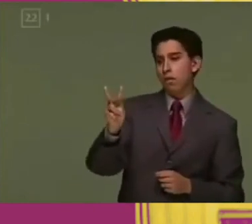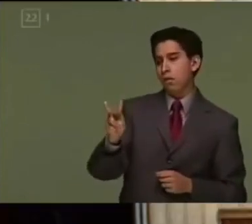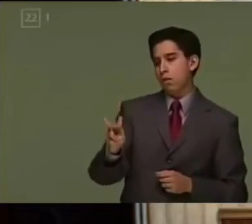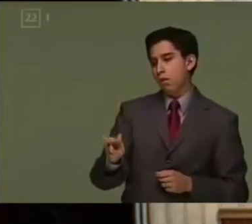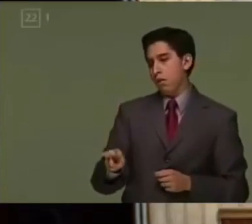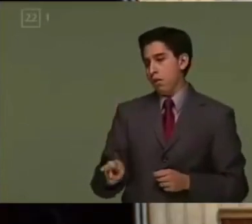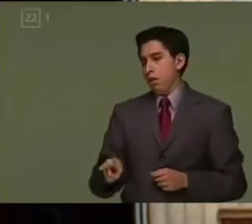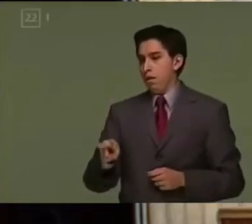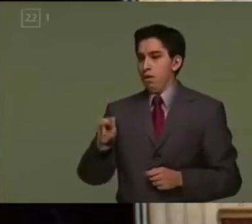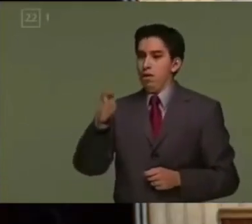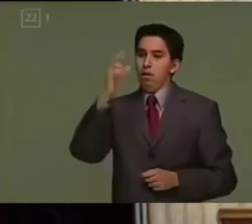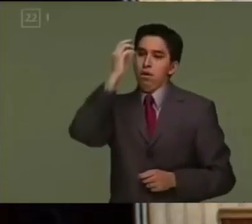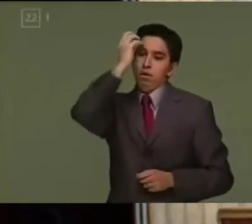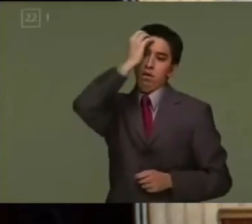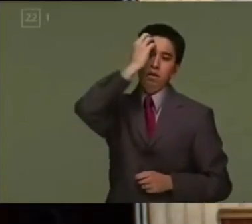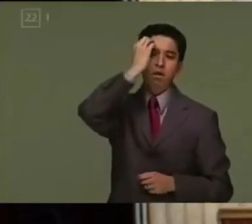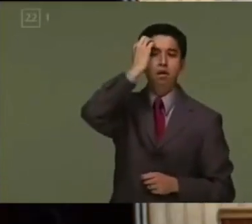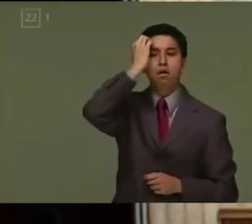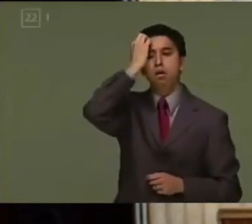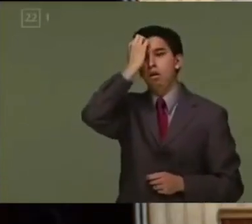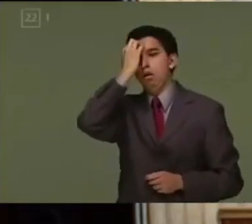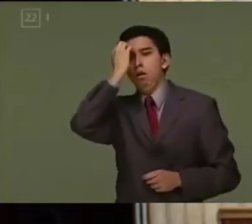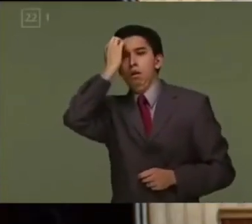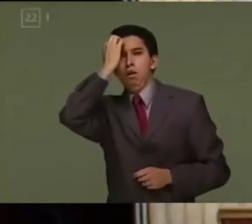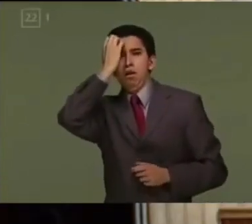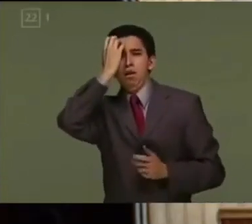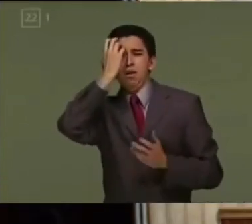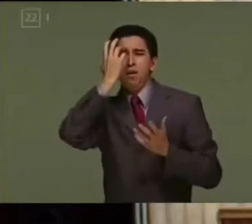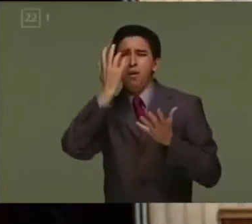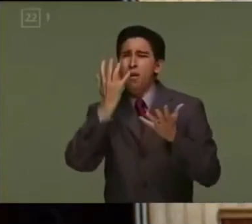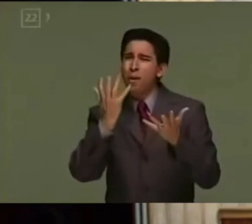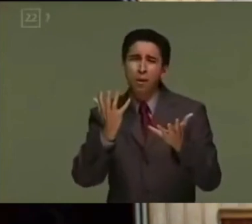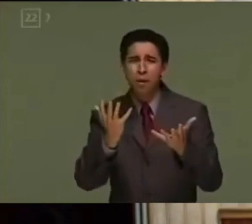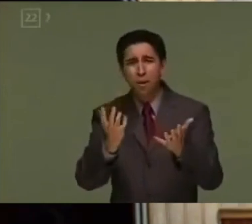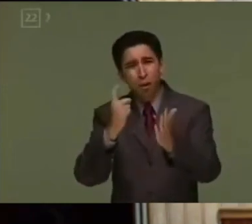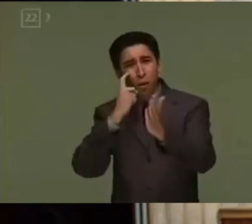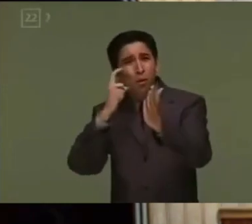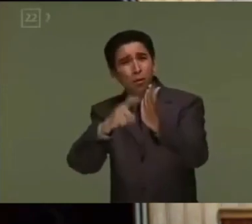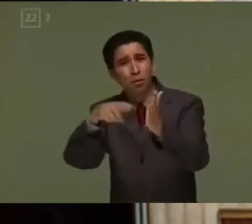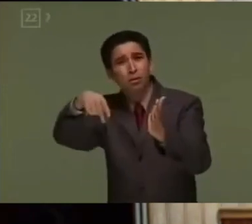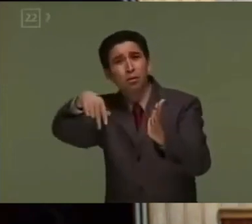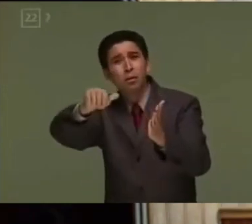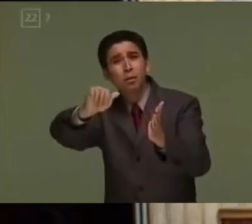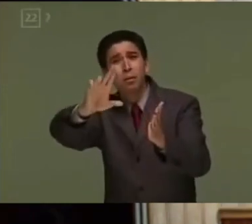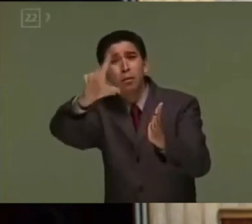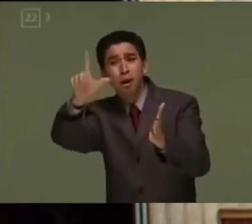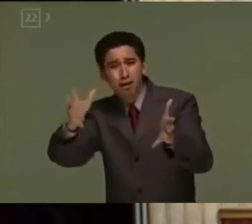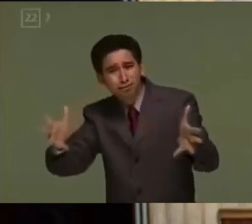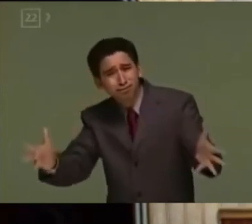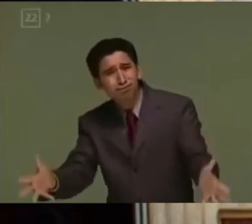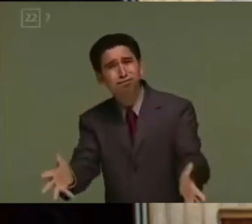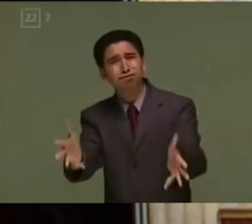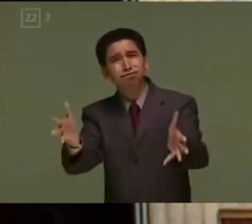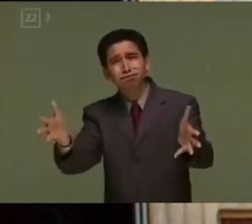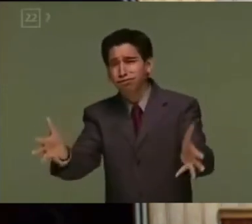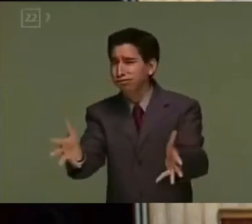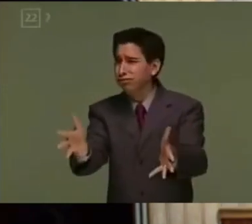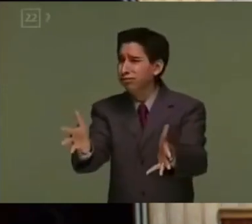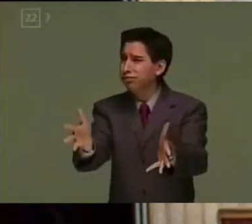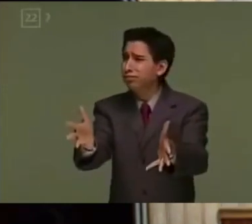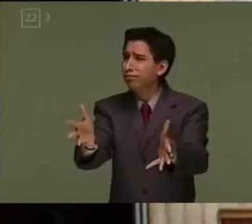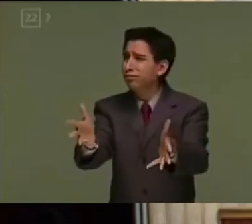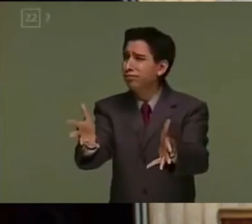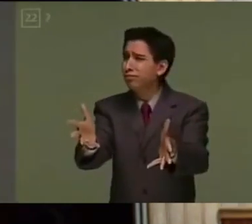Witnesses. Now, many think that when that word prophet is used, that means that the individual foresees the